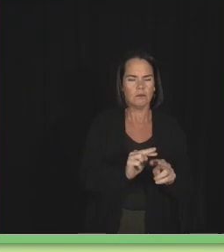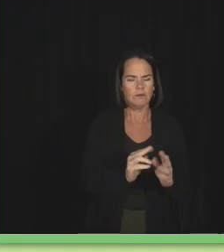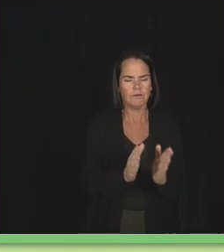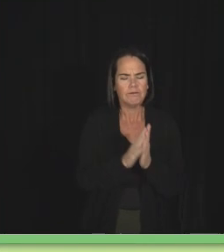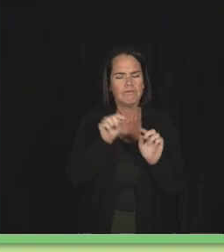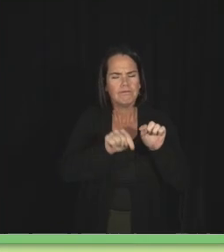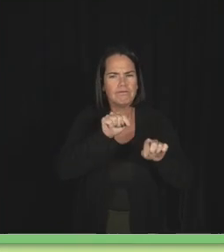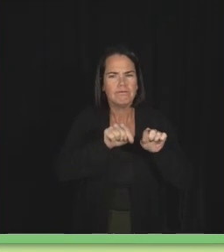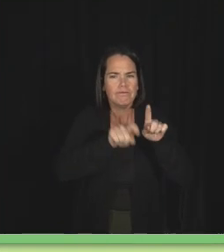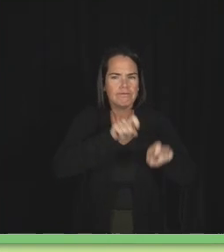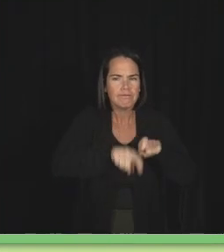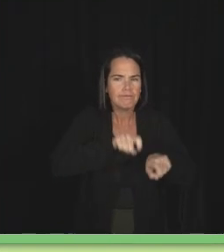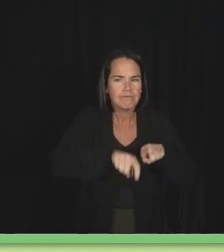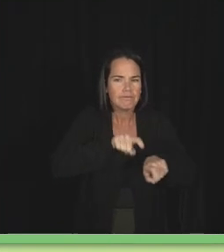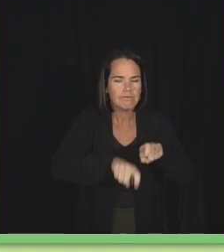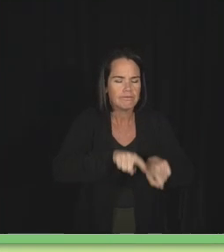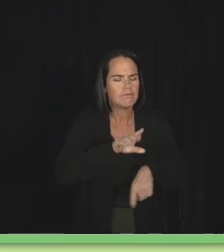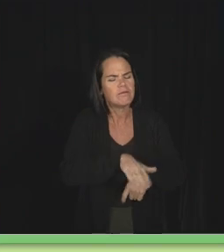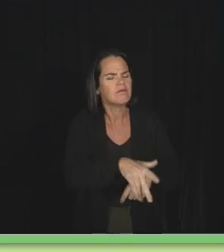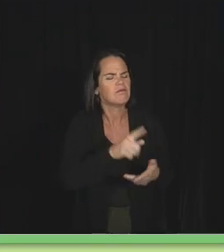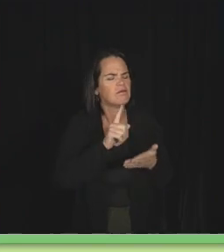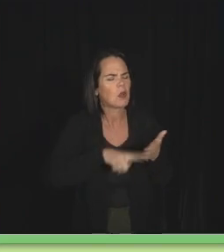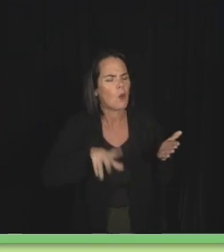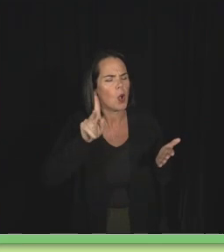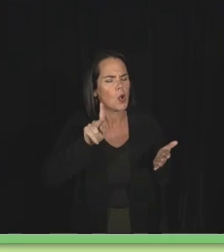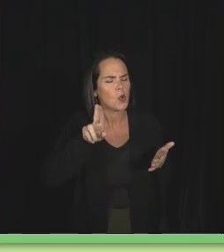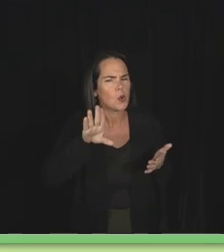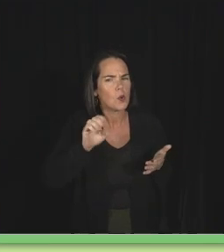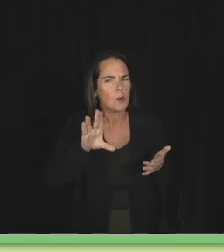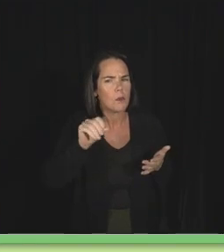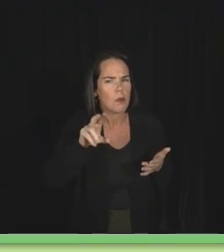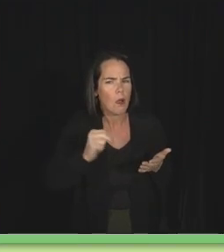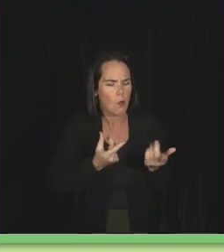some questions. For example, what is KubeCon?